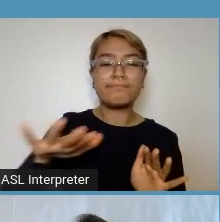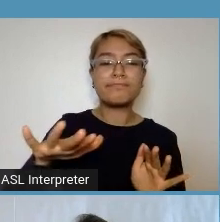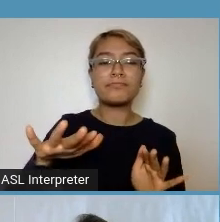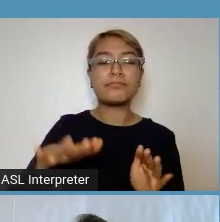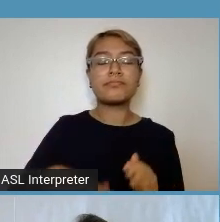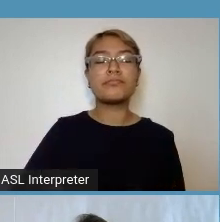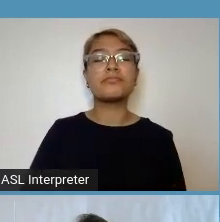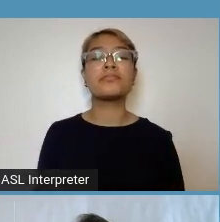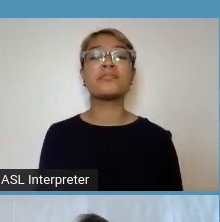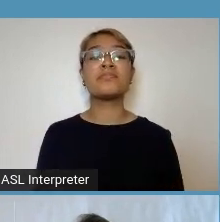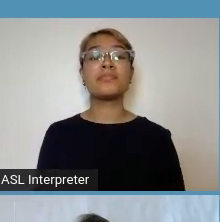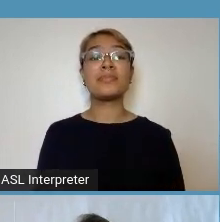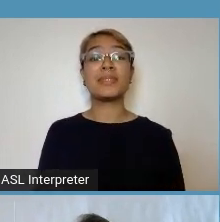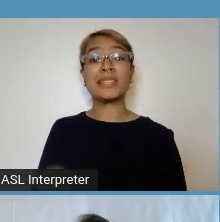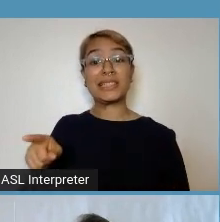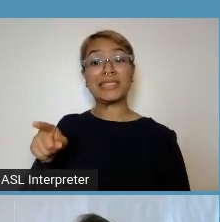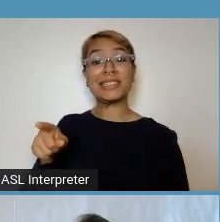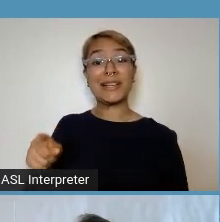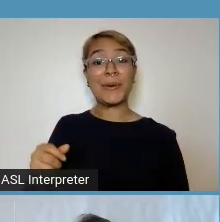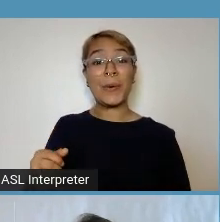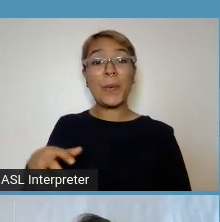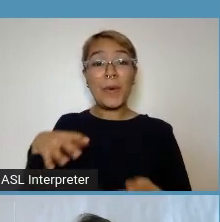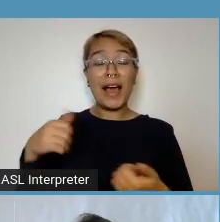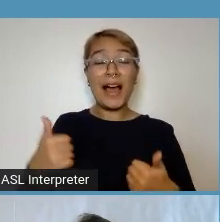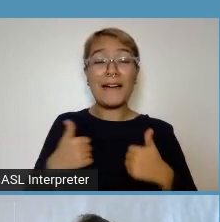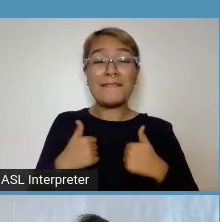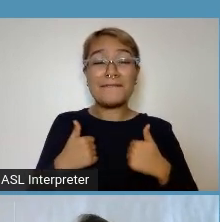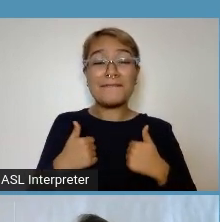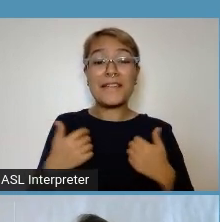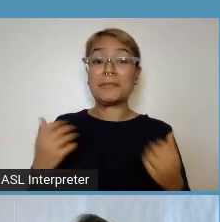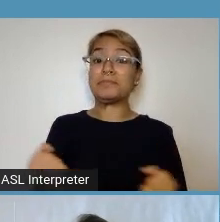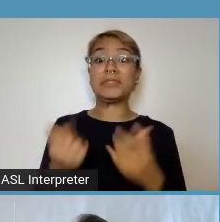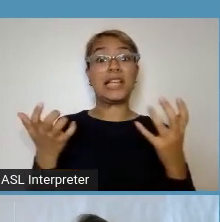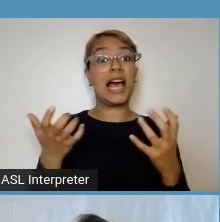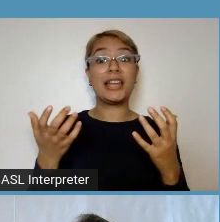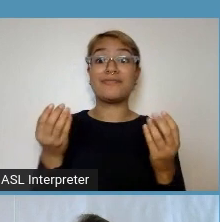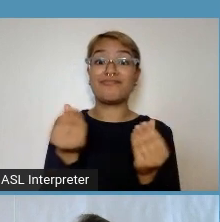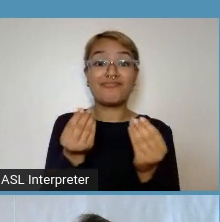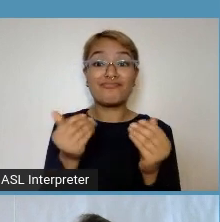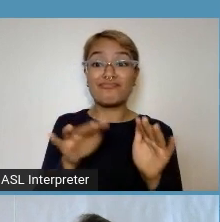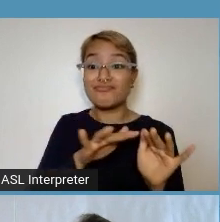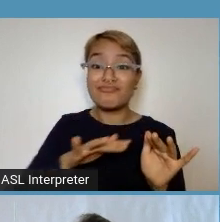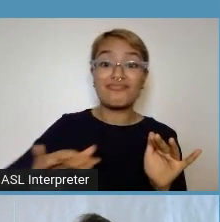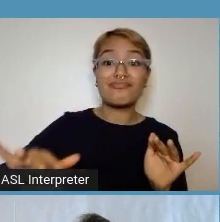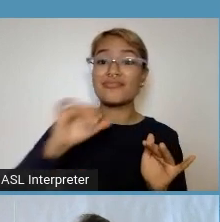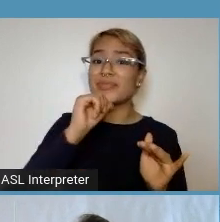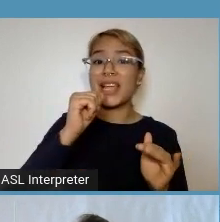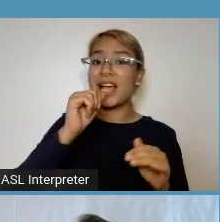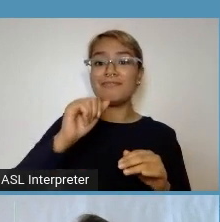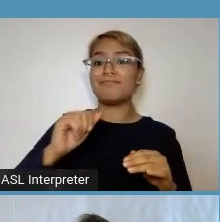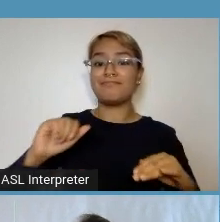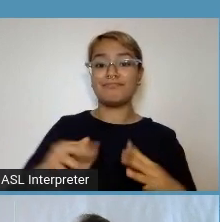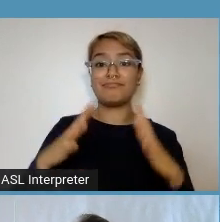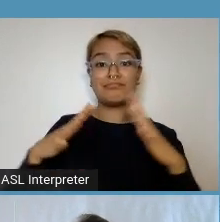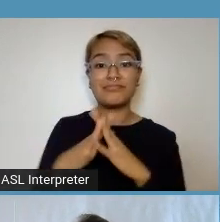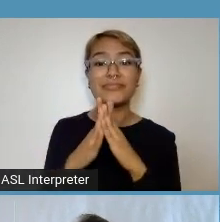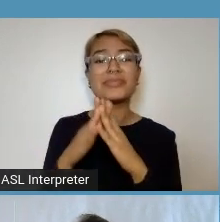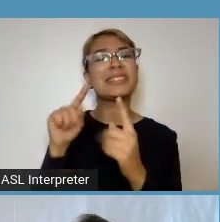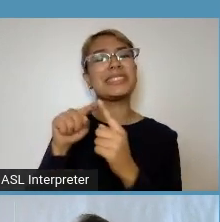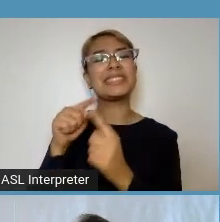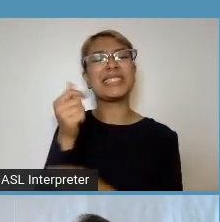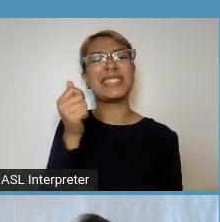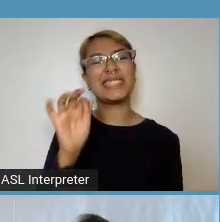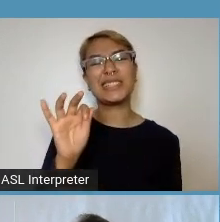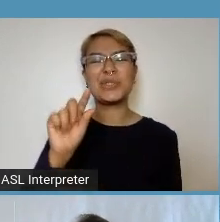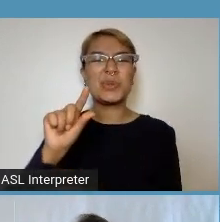approximately 250 acres of farmland. The neighborhood was not developed until the 1920s and